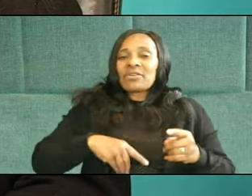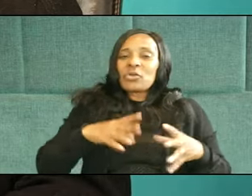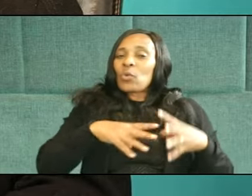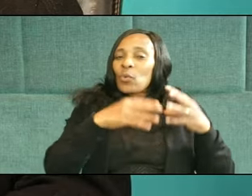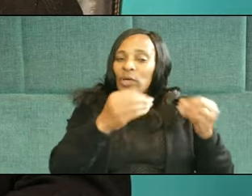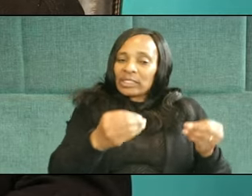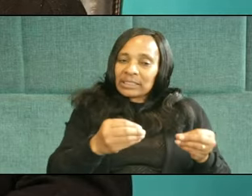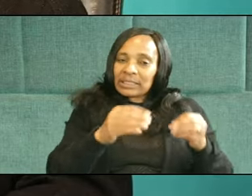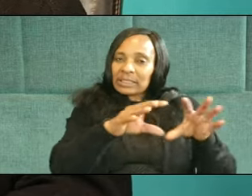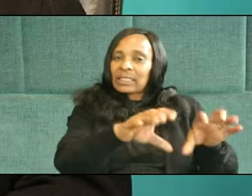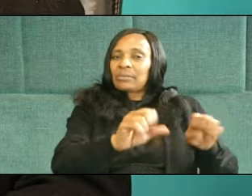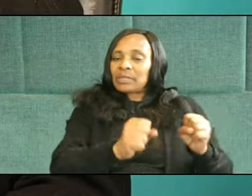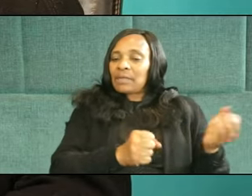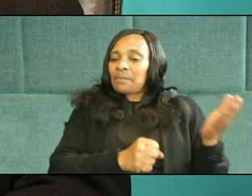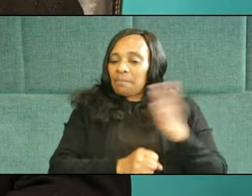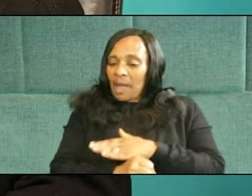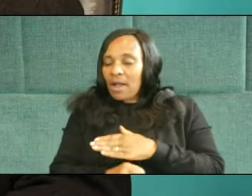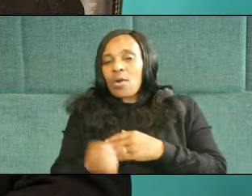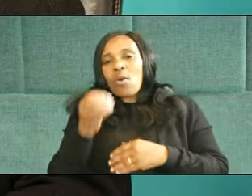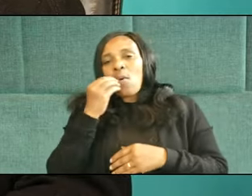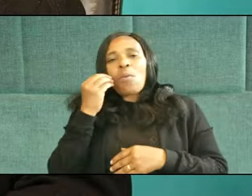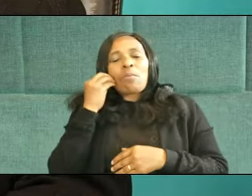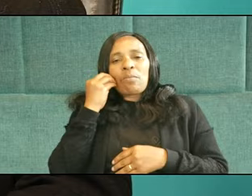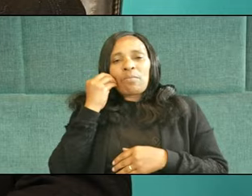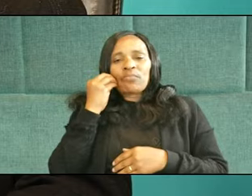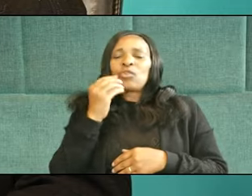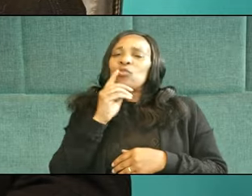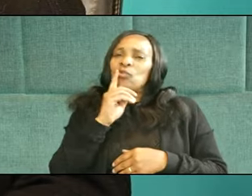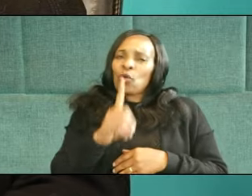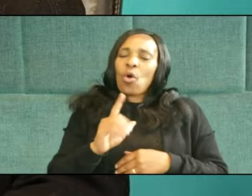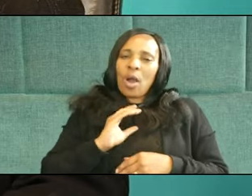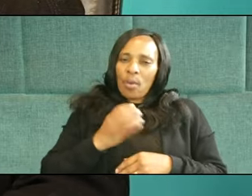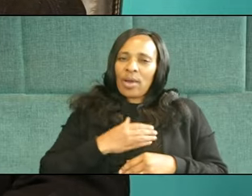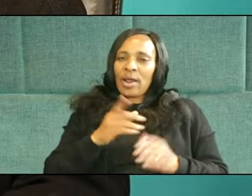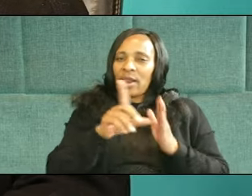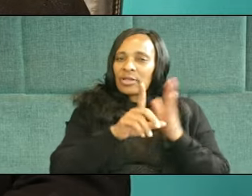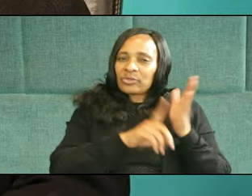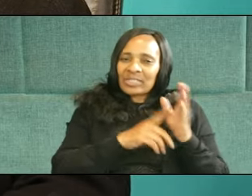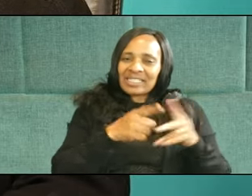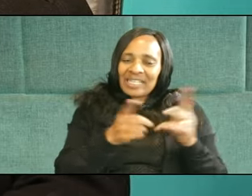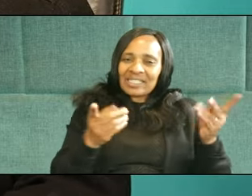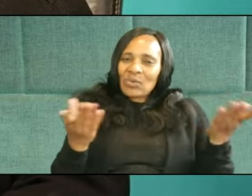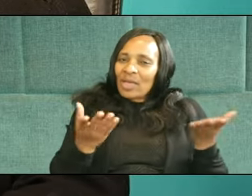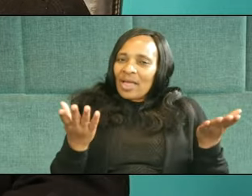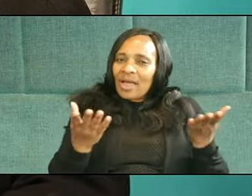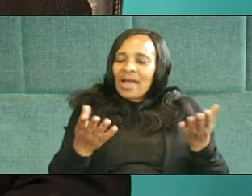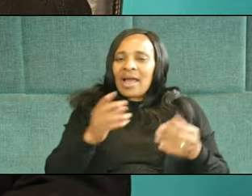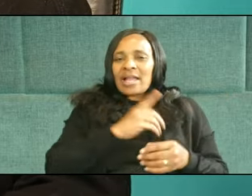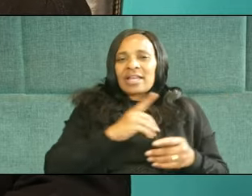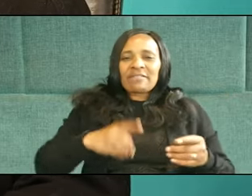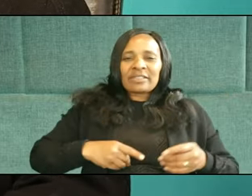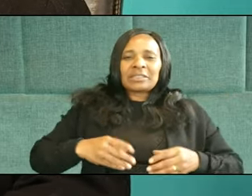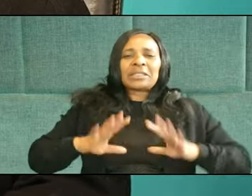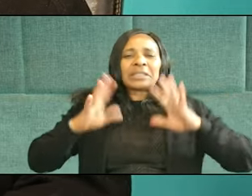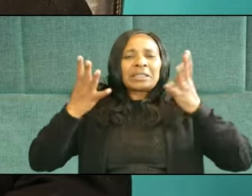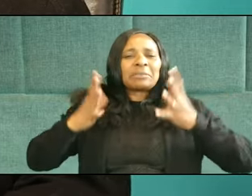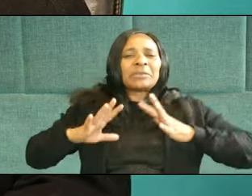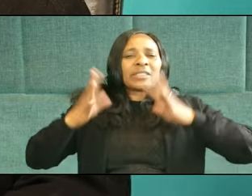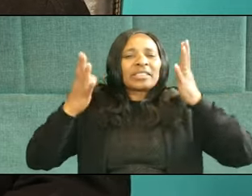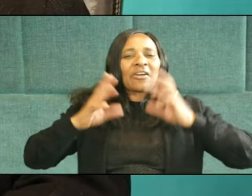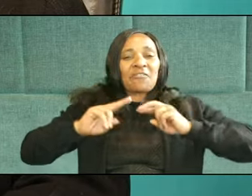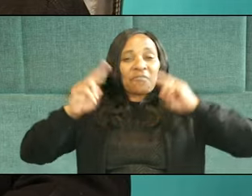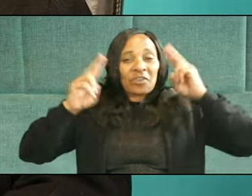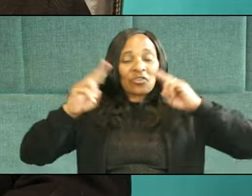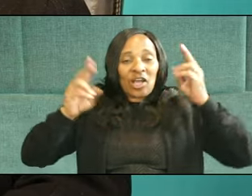he recaptured them and brought them back home. So our lesson starts at a point where David is celebrating victory after defeating